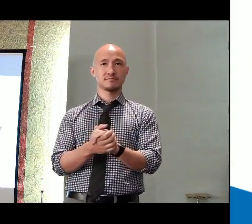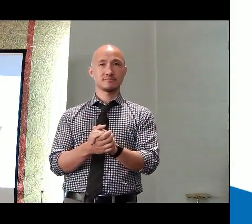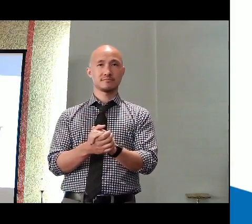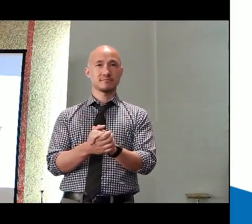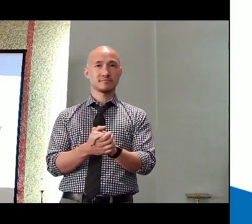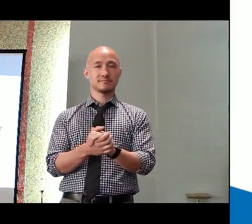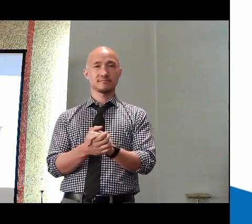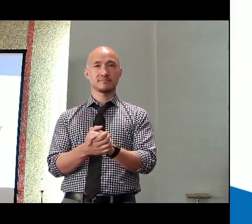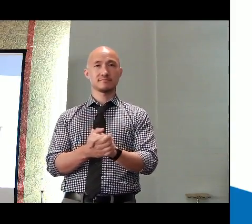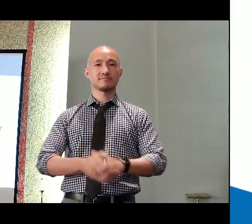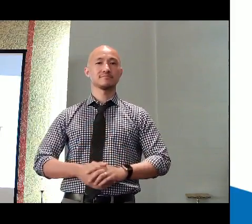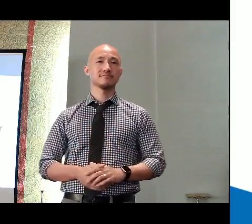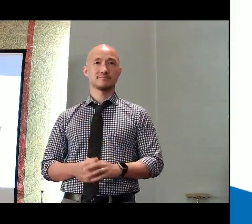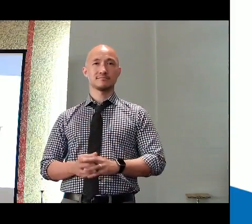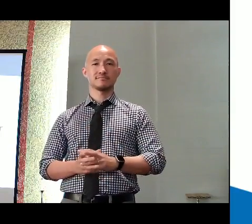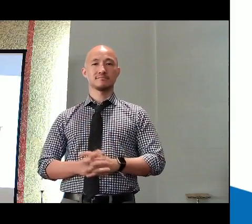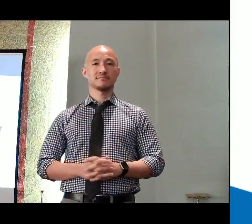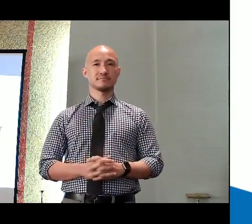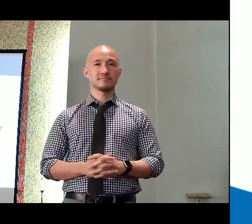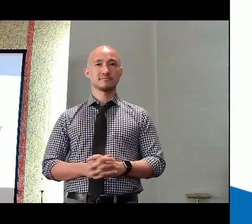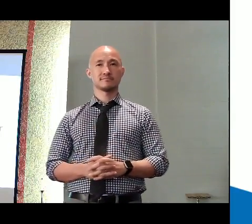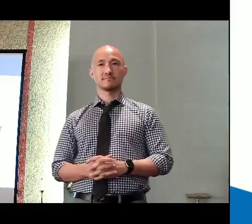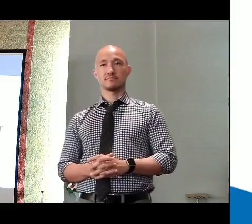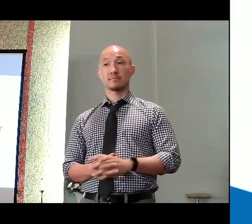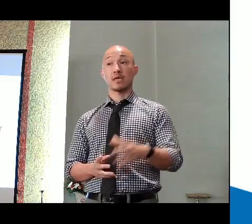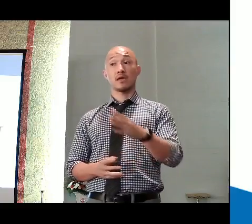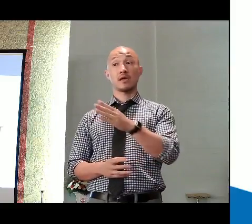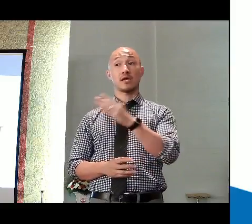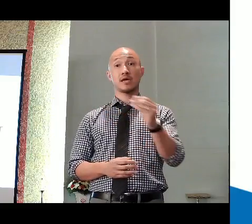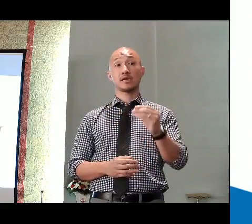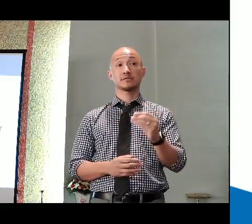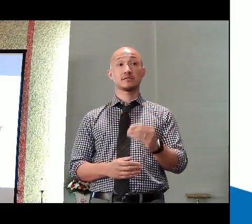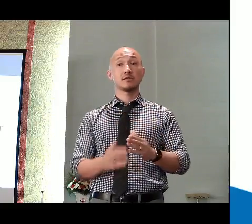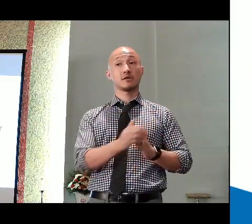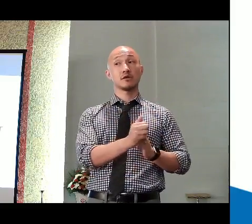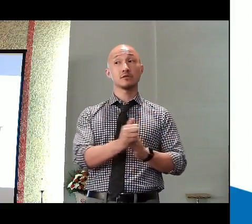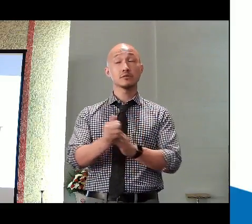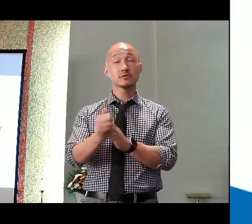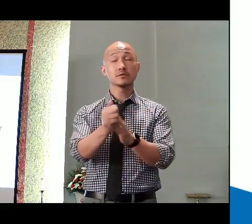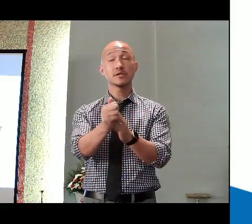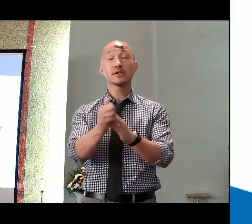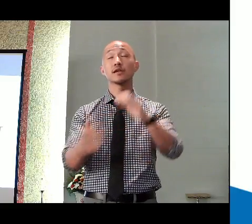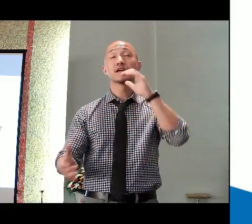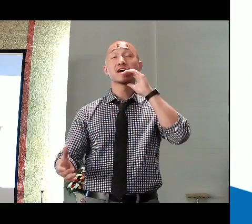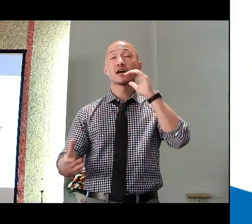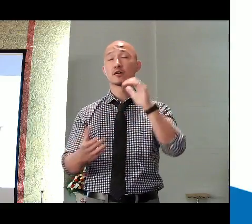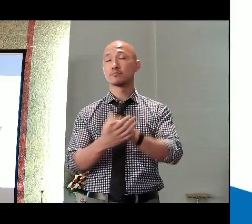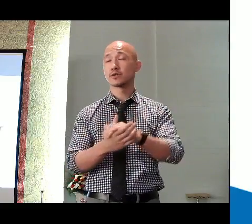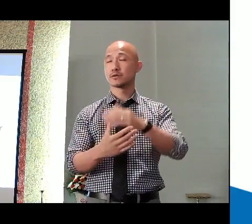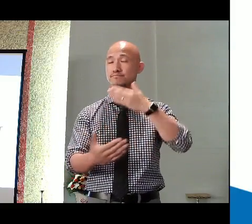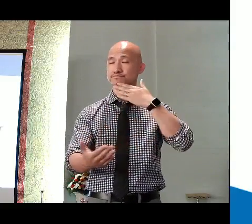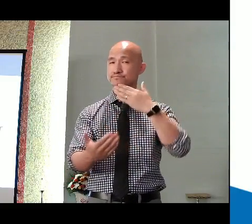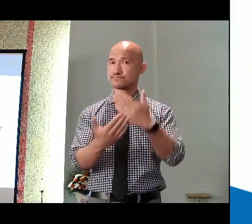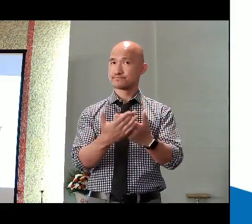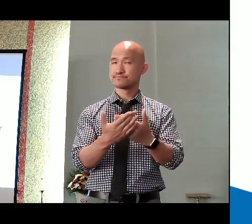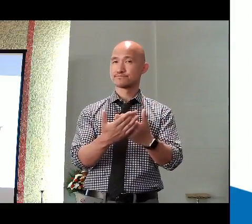this headship, and lead her in that way, in a very spiritual way. Now, what does that tell